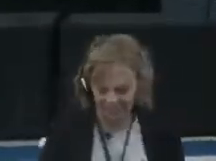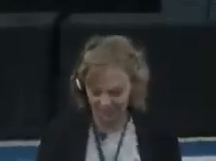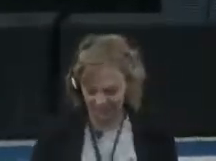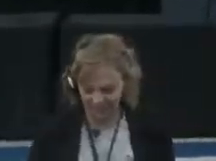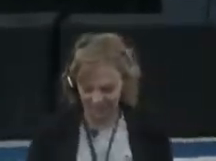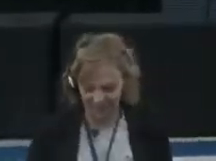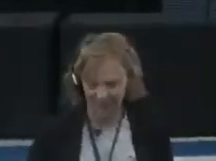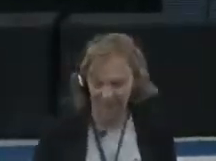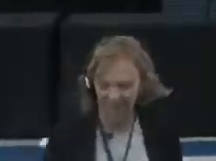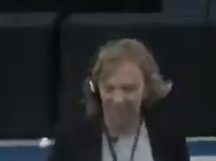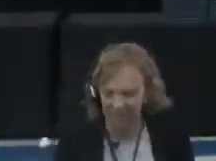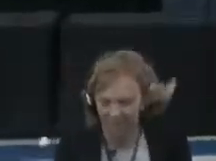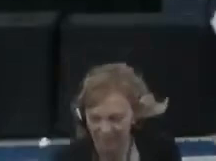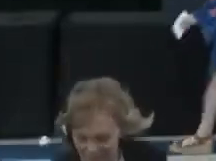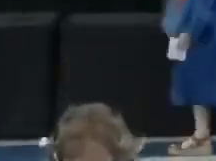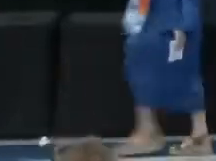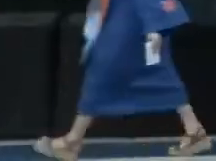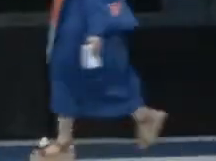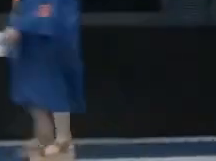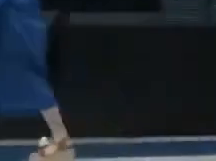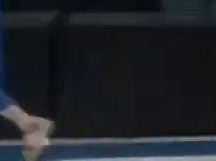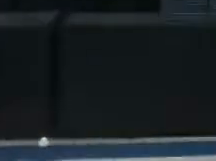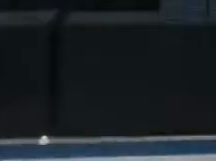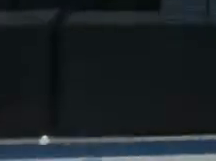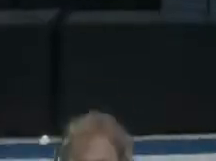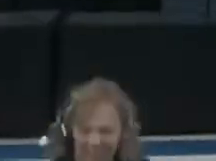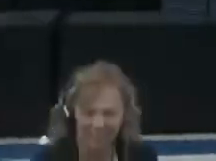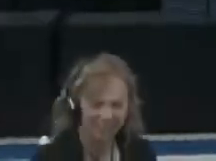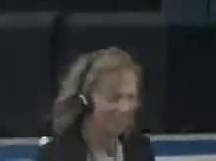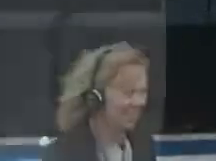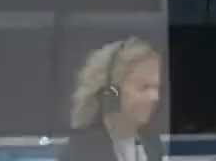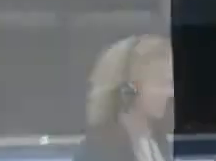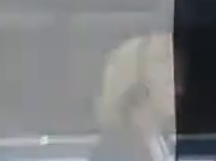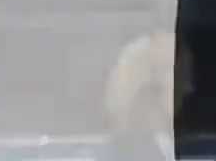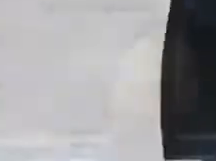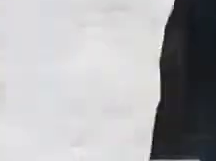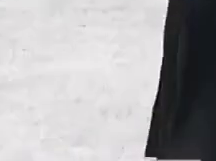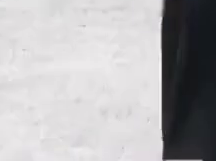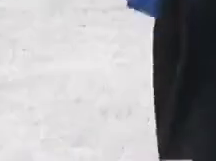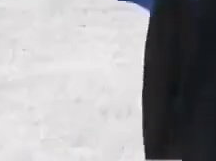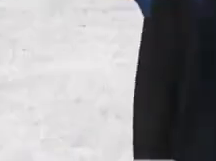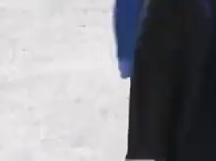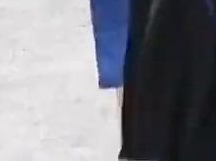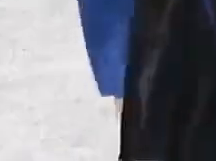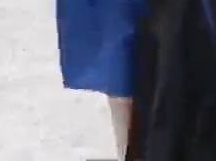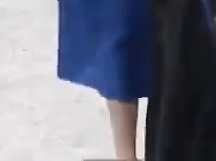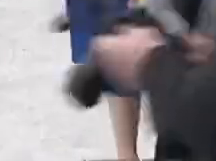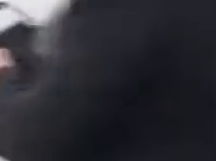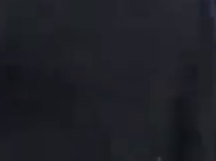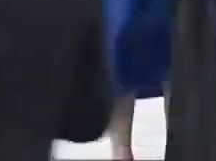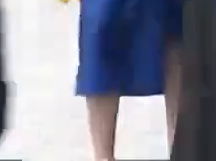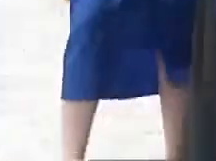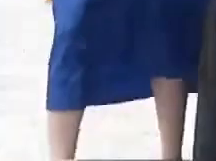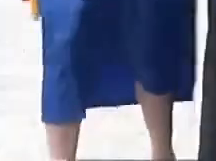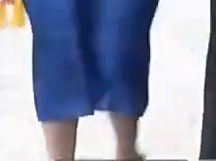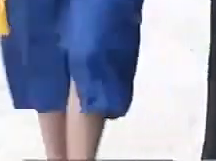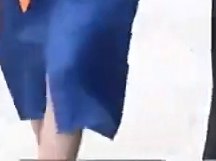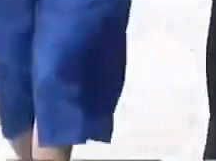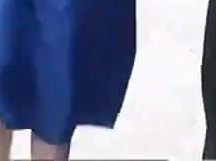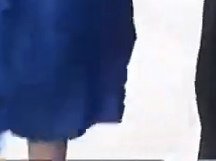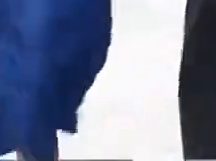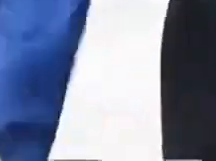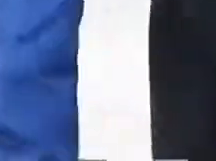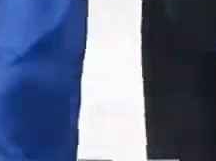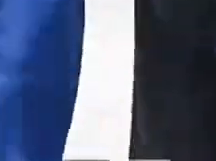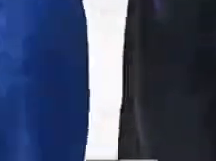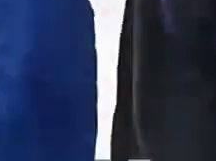Sophia Elizabeth Carranza. Hannah Joe Jaber. Serena Natsuyo